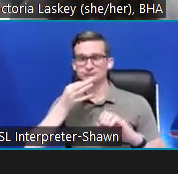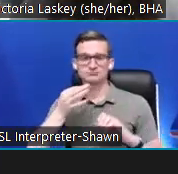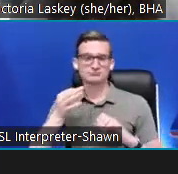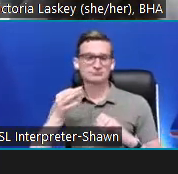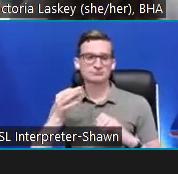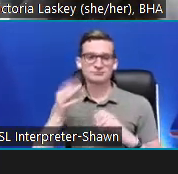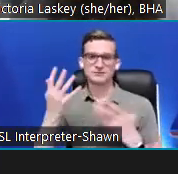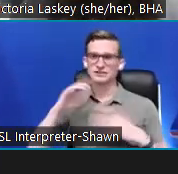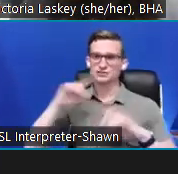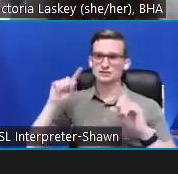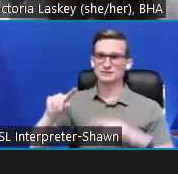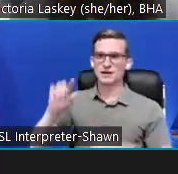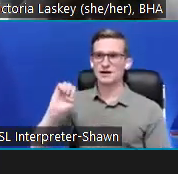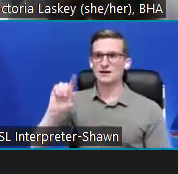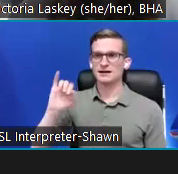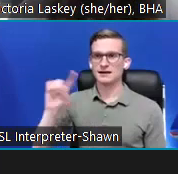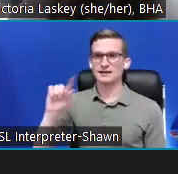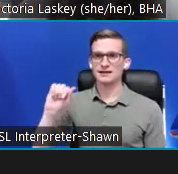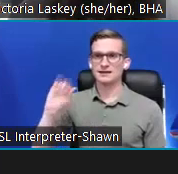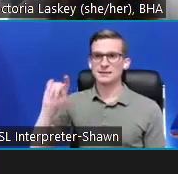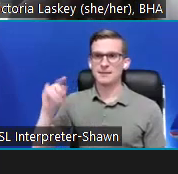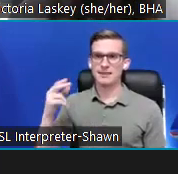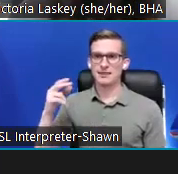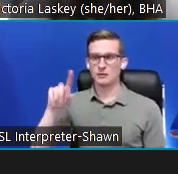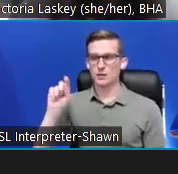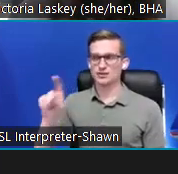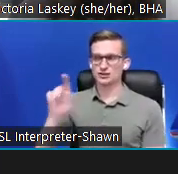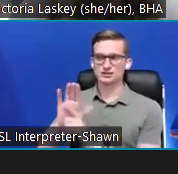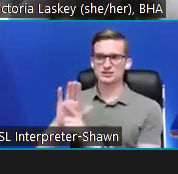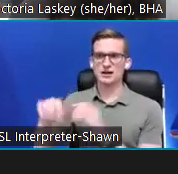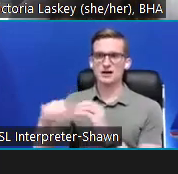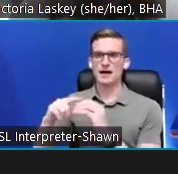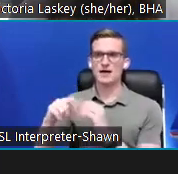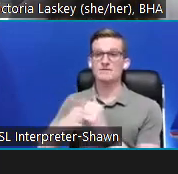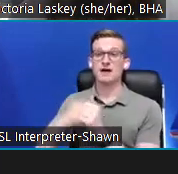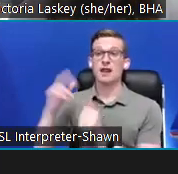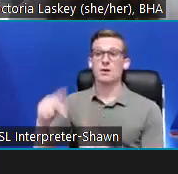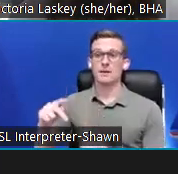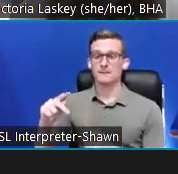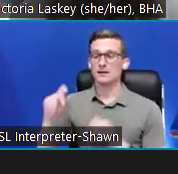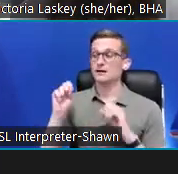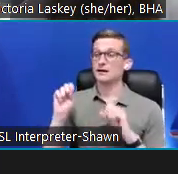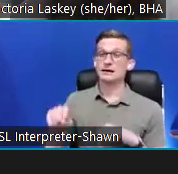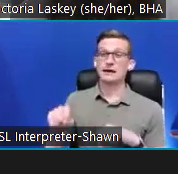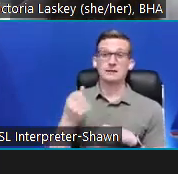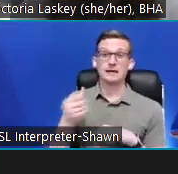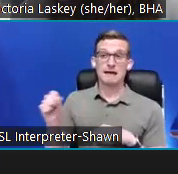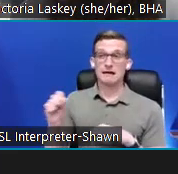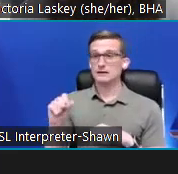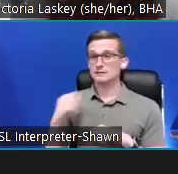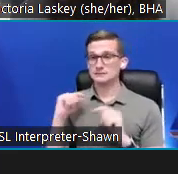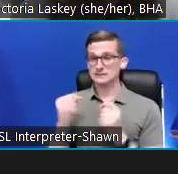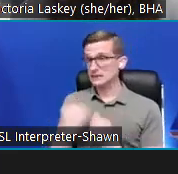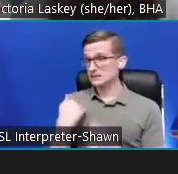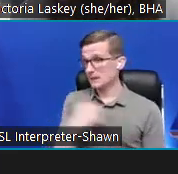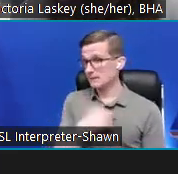Elizabeth's question regarding that follow-up and if that could be any member of the team. It sounds like that may be unclear, so